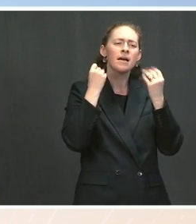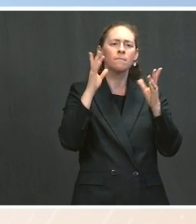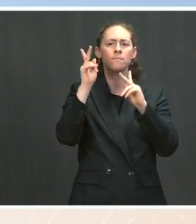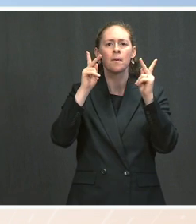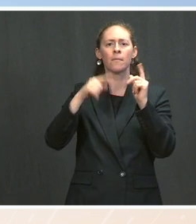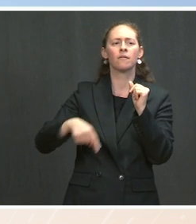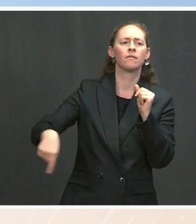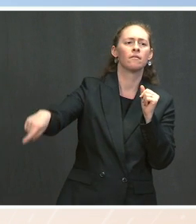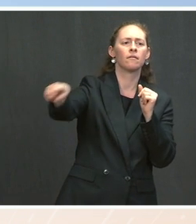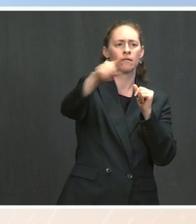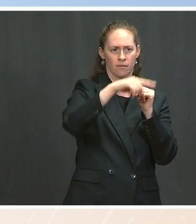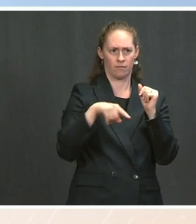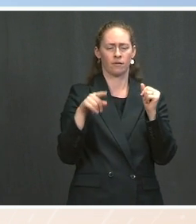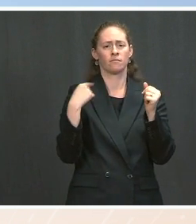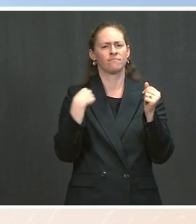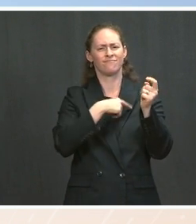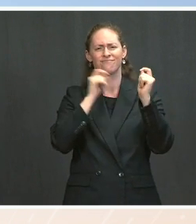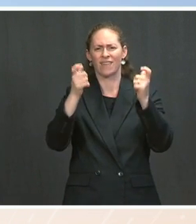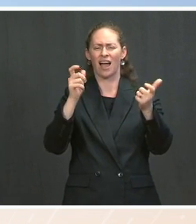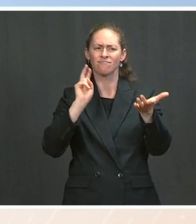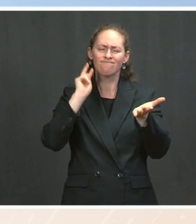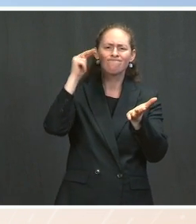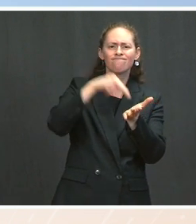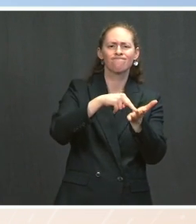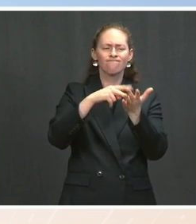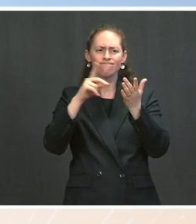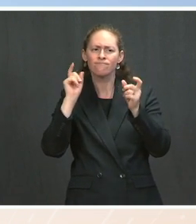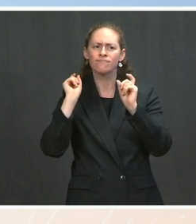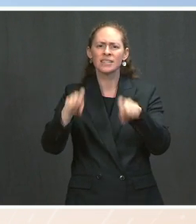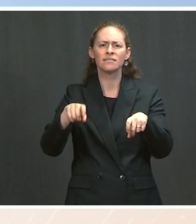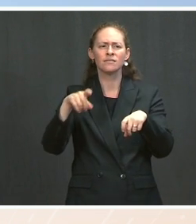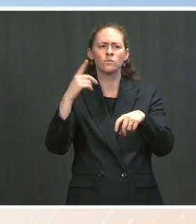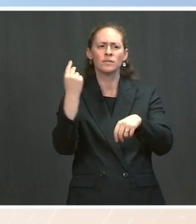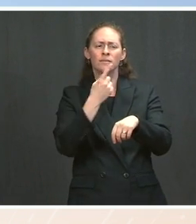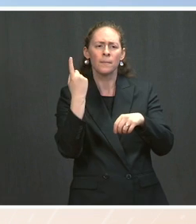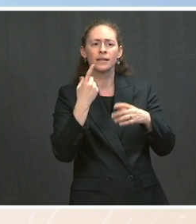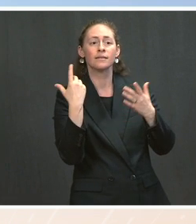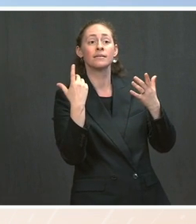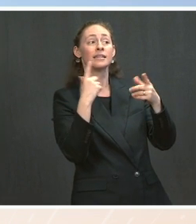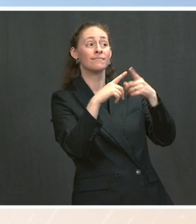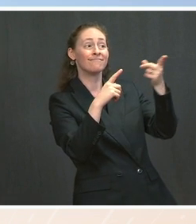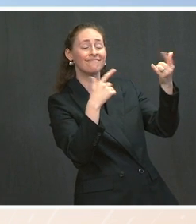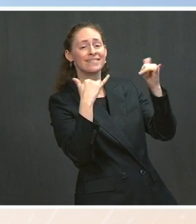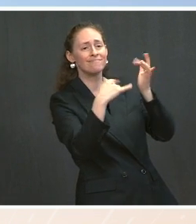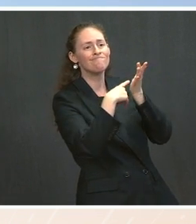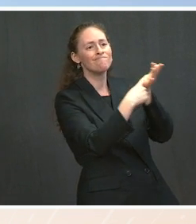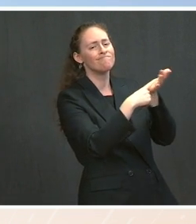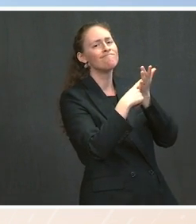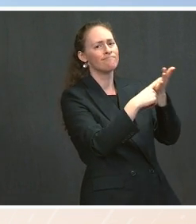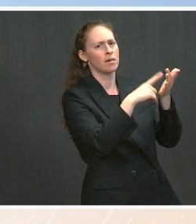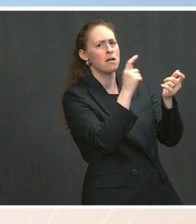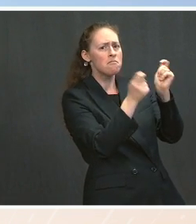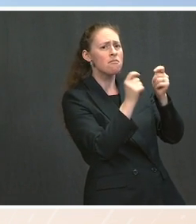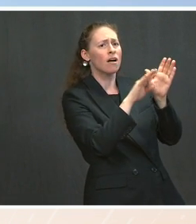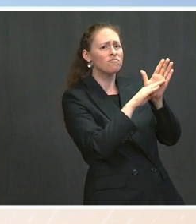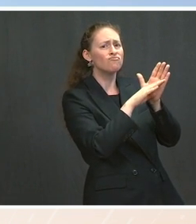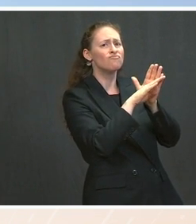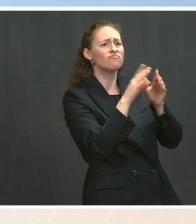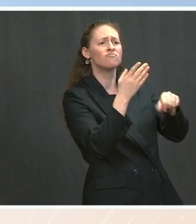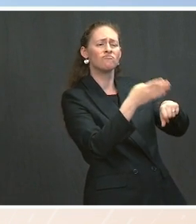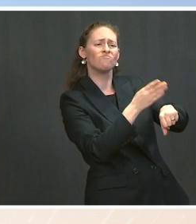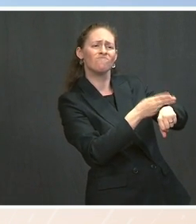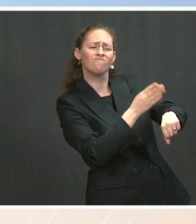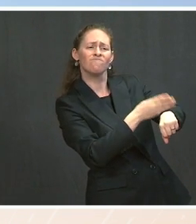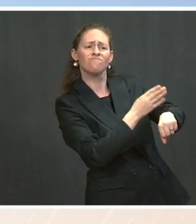forward movement. But the negotiators, by all accounts, are continuing to make progress. They're continuing to have good